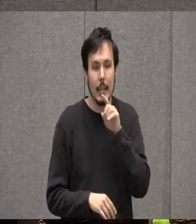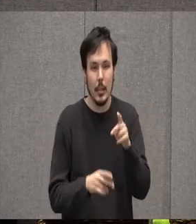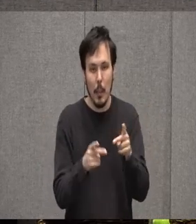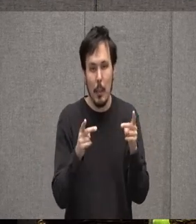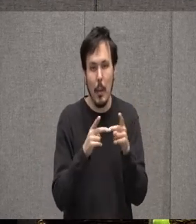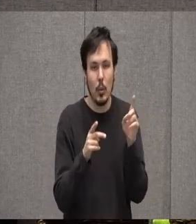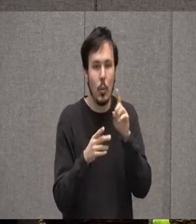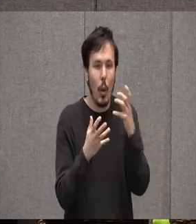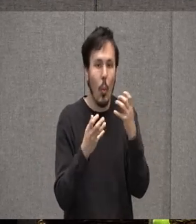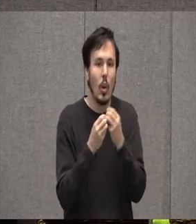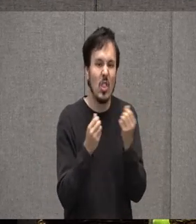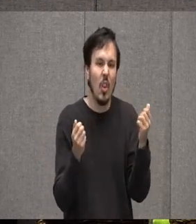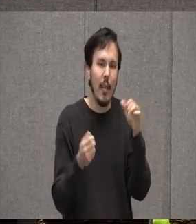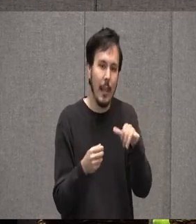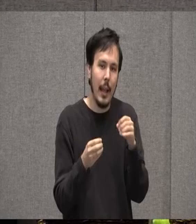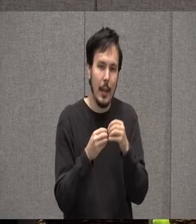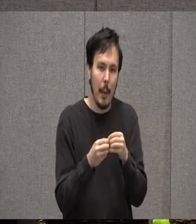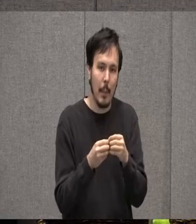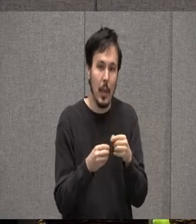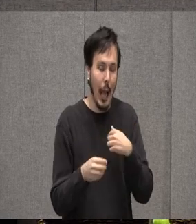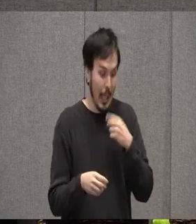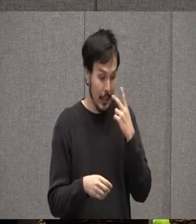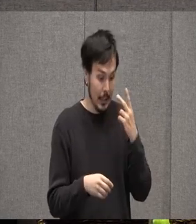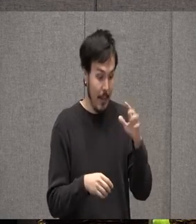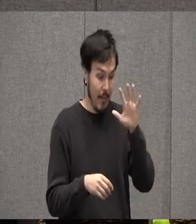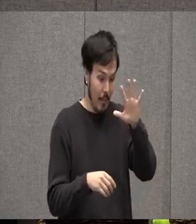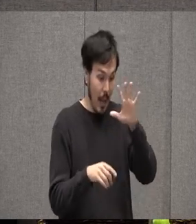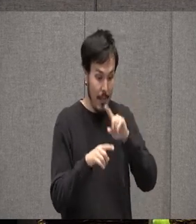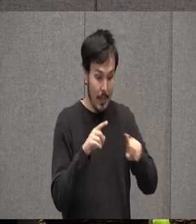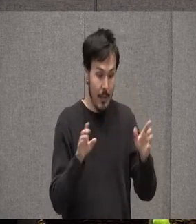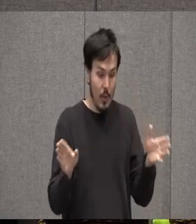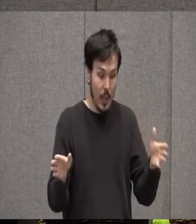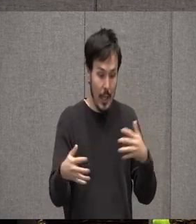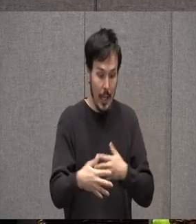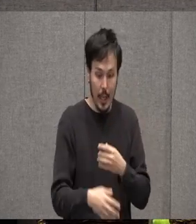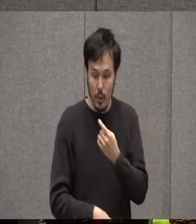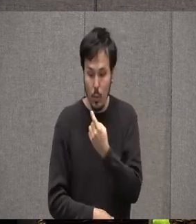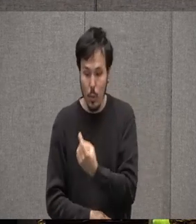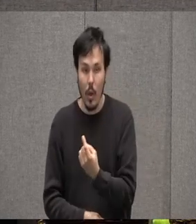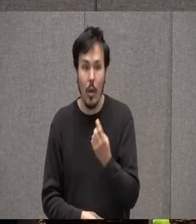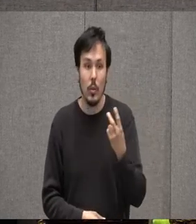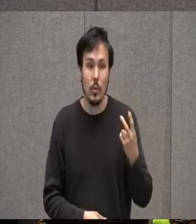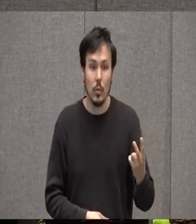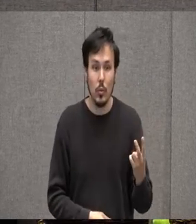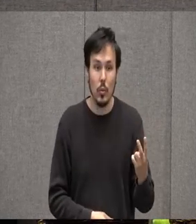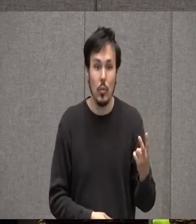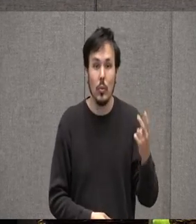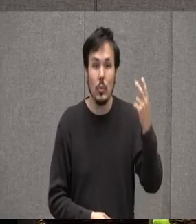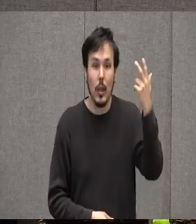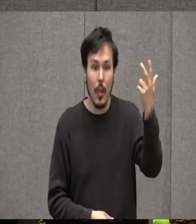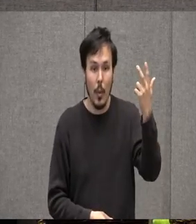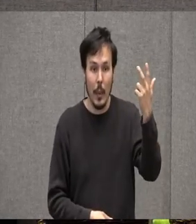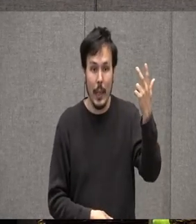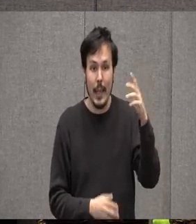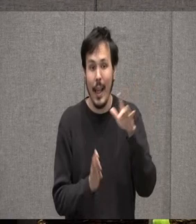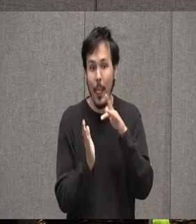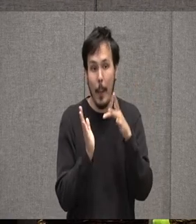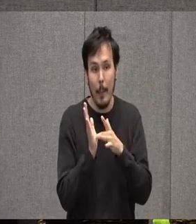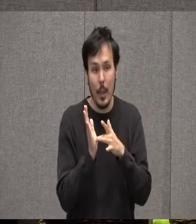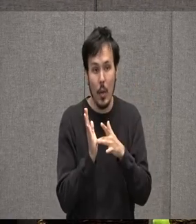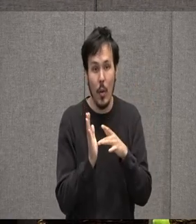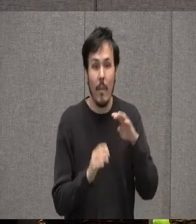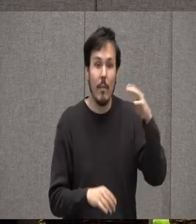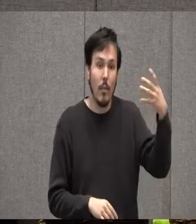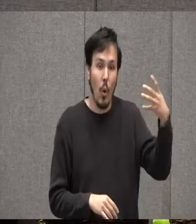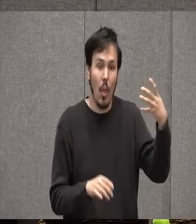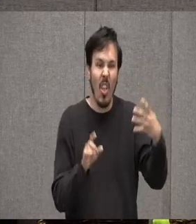this particular puzzle, I have five different cages. I have one down here, one over here in the middle, and